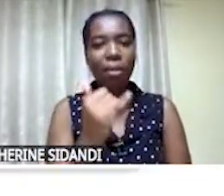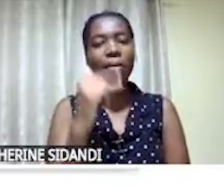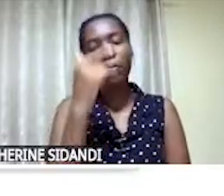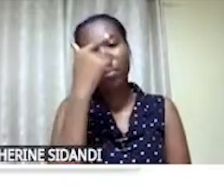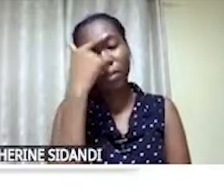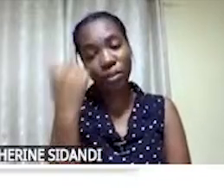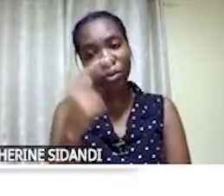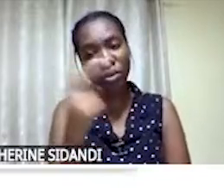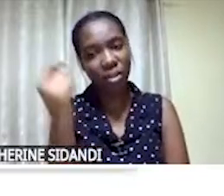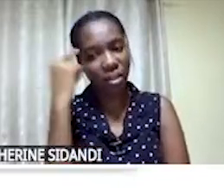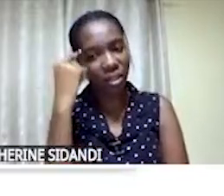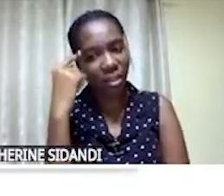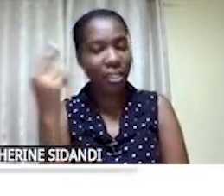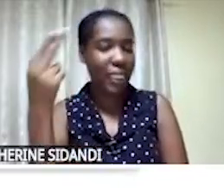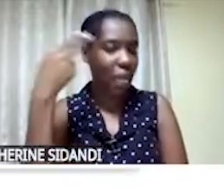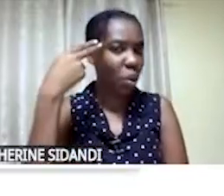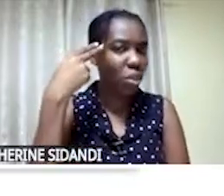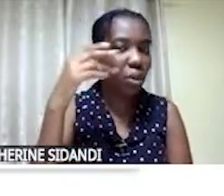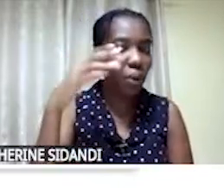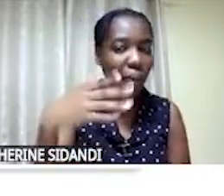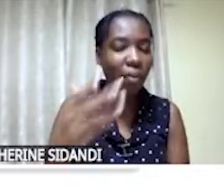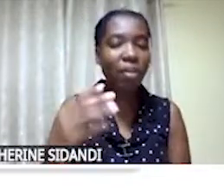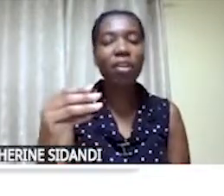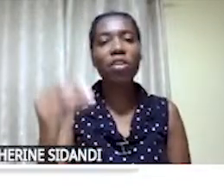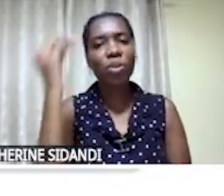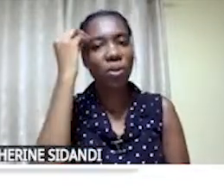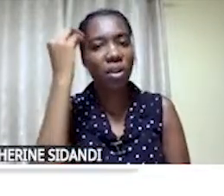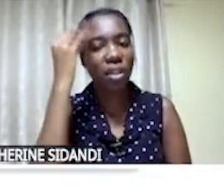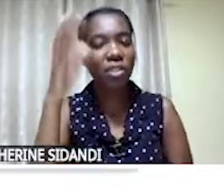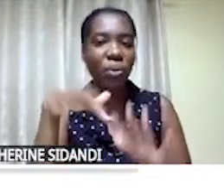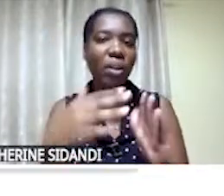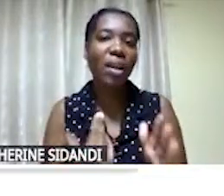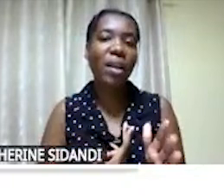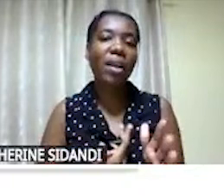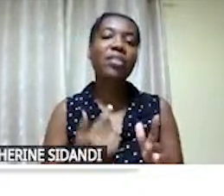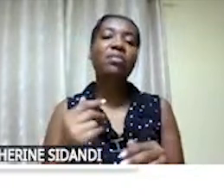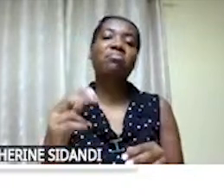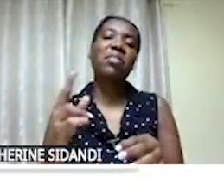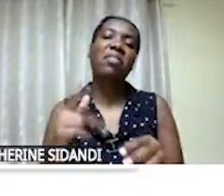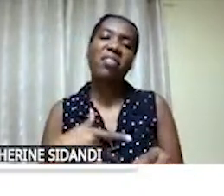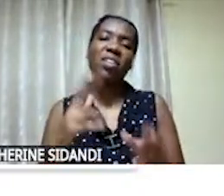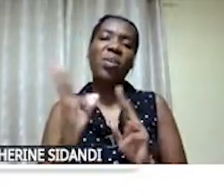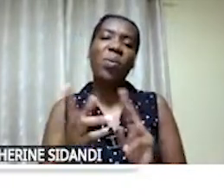it knowledge? It's getting used to failing? Why do people fail when it comes to execution?